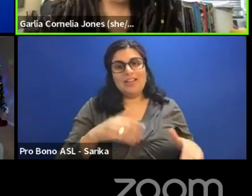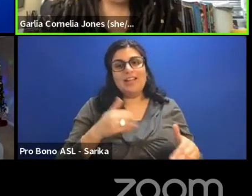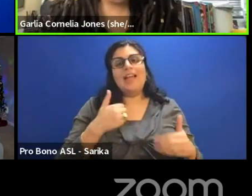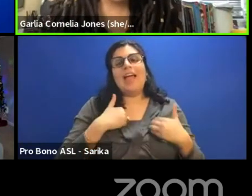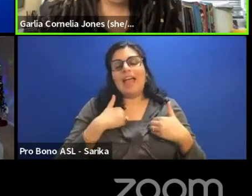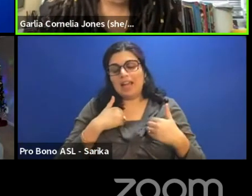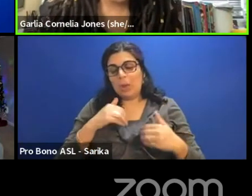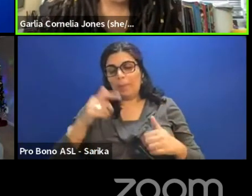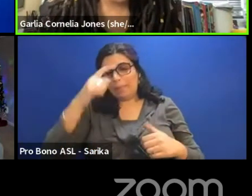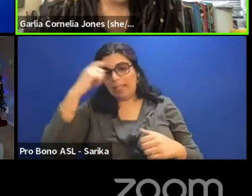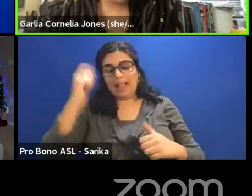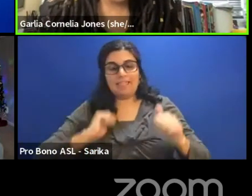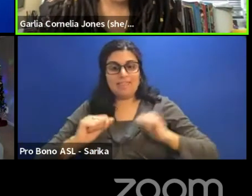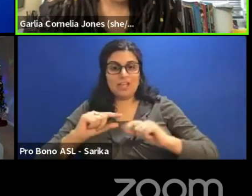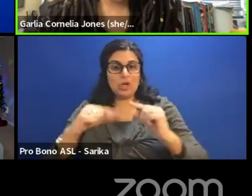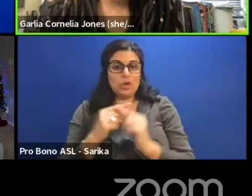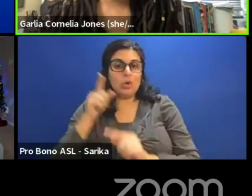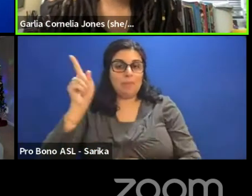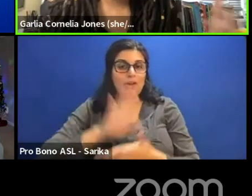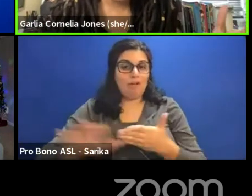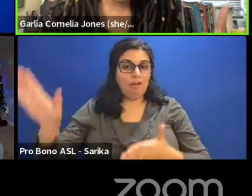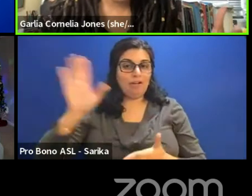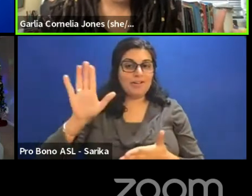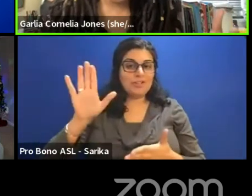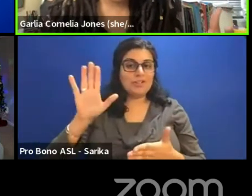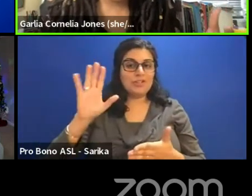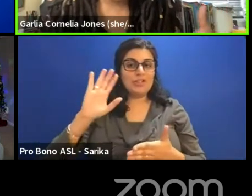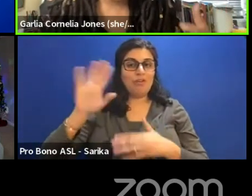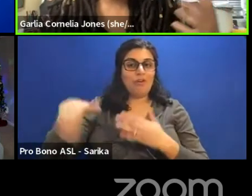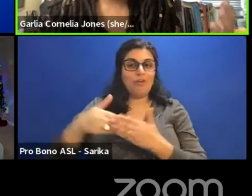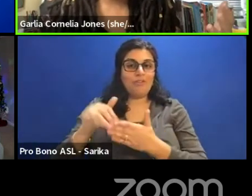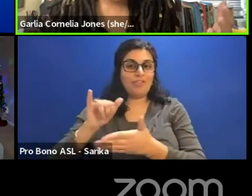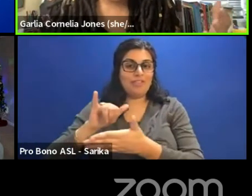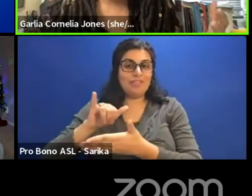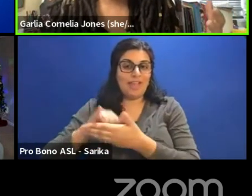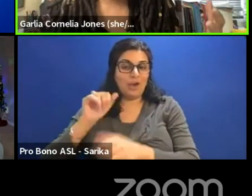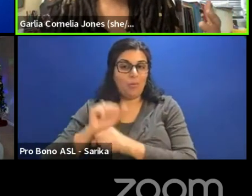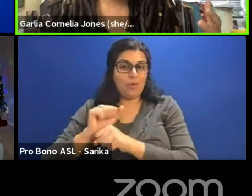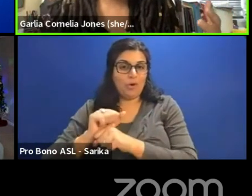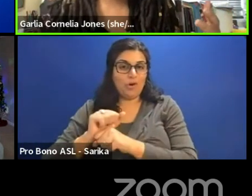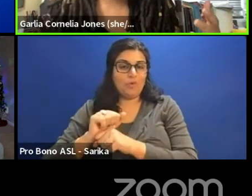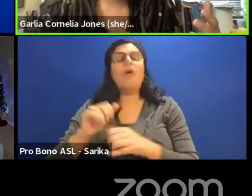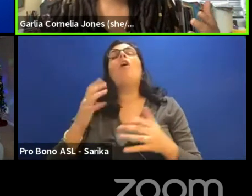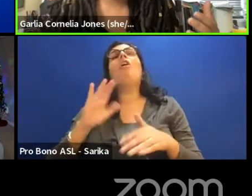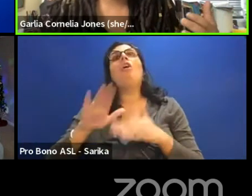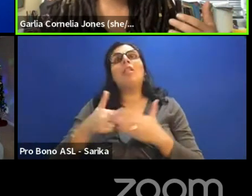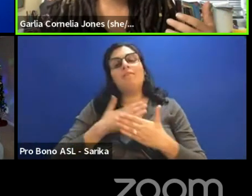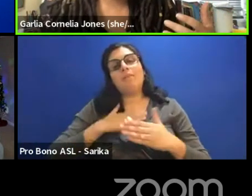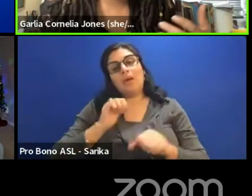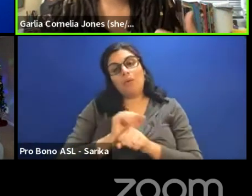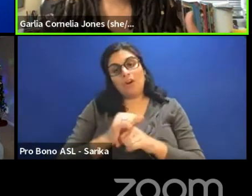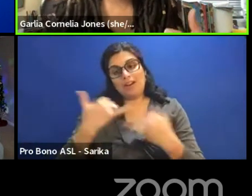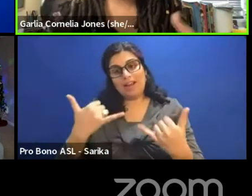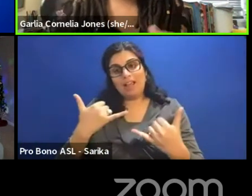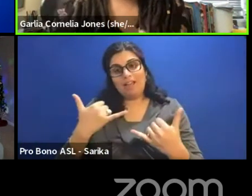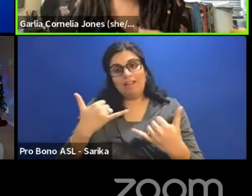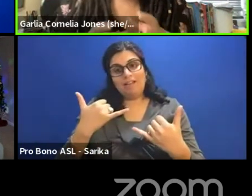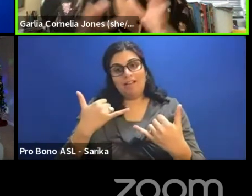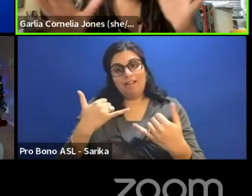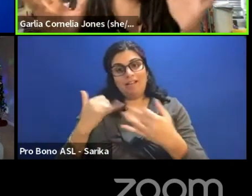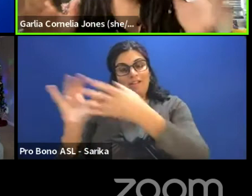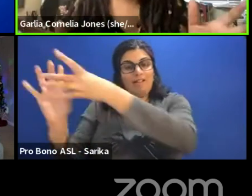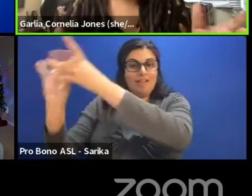group in college. And so all of the work that I do now just really